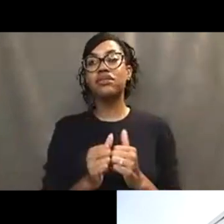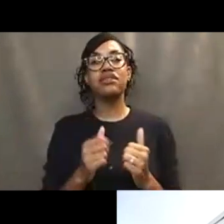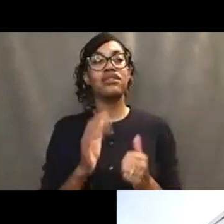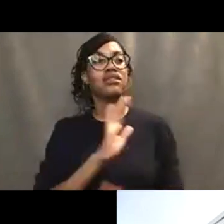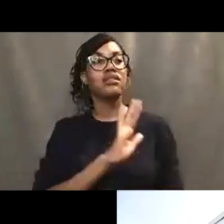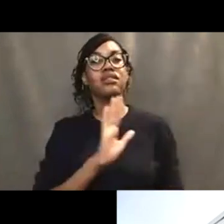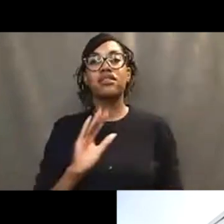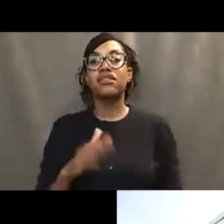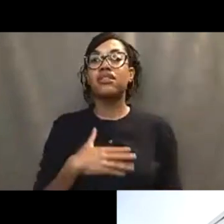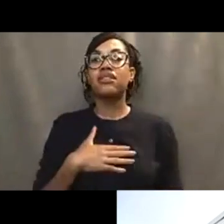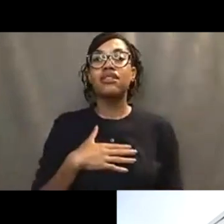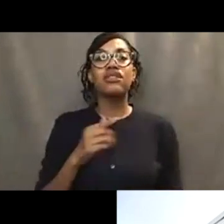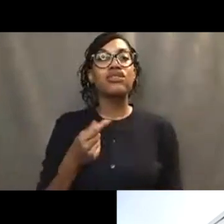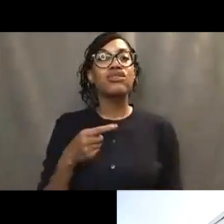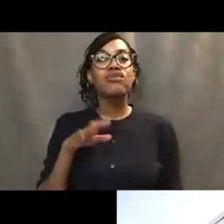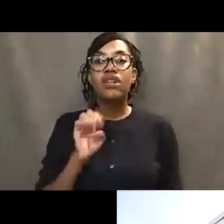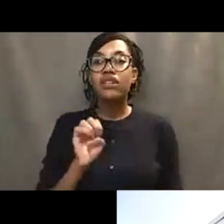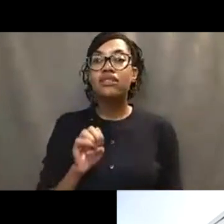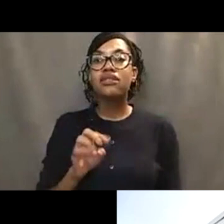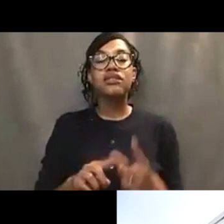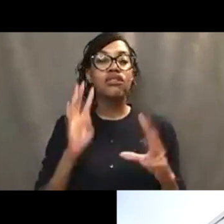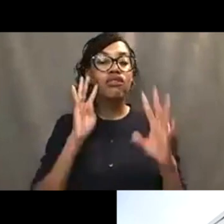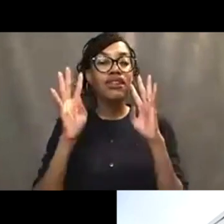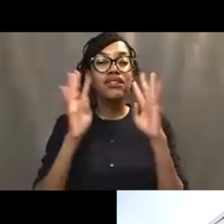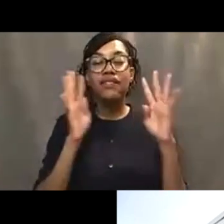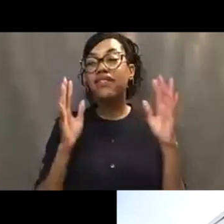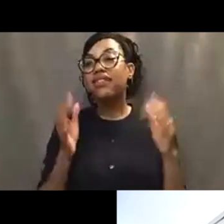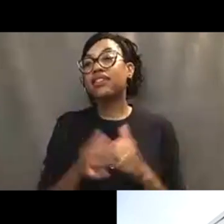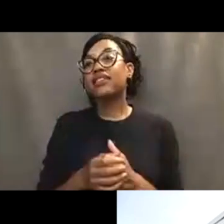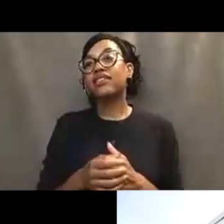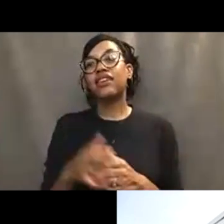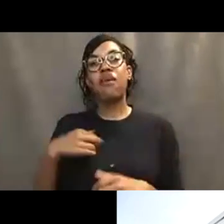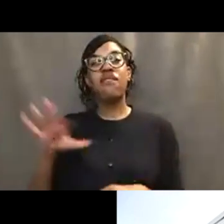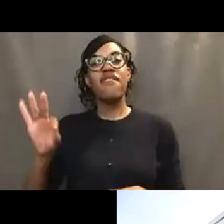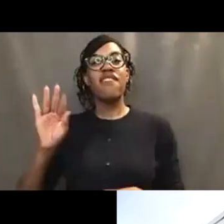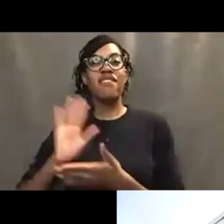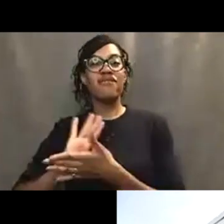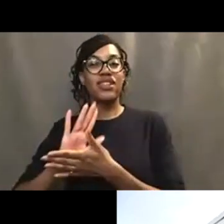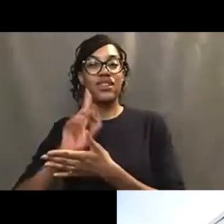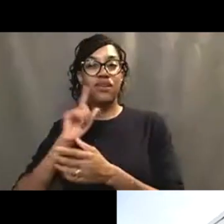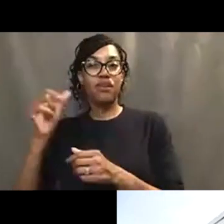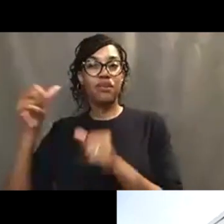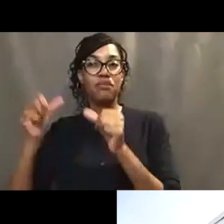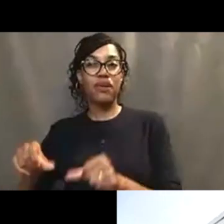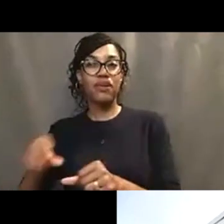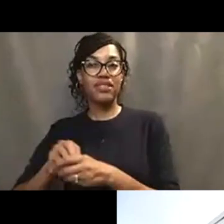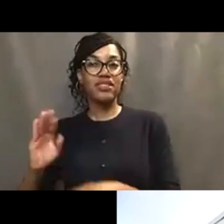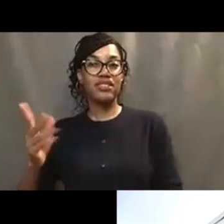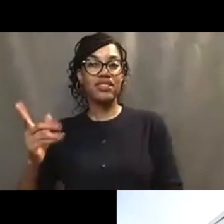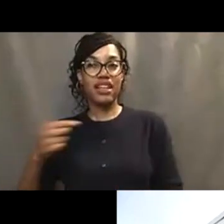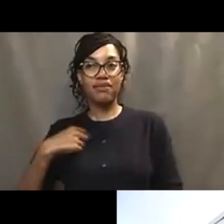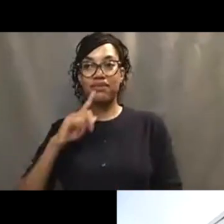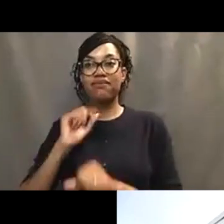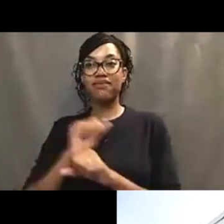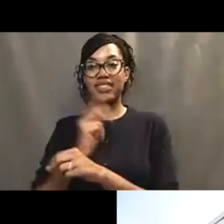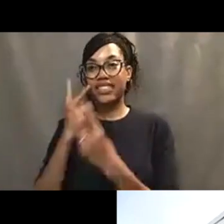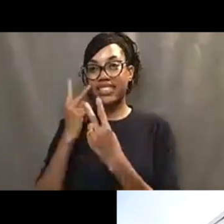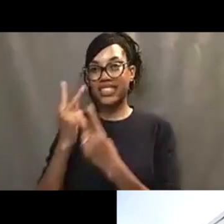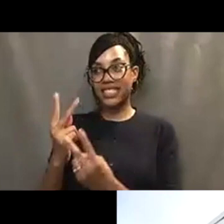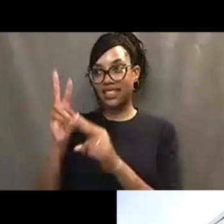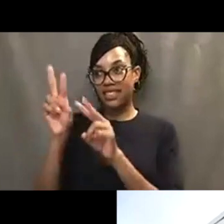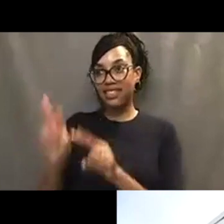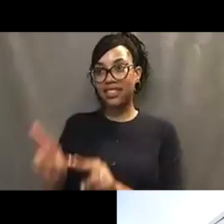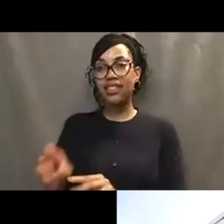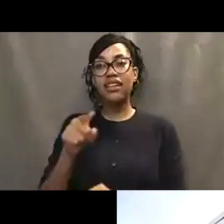grace and creativity. And I'm going to find that video to share with everybody so that you can actually see them in